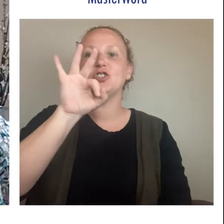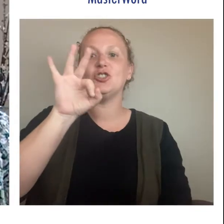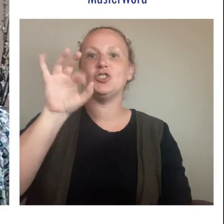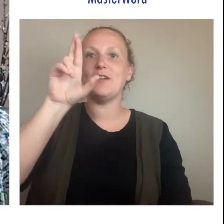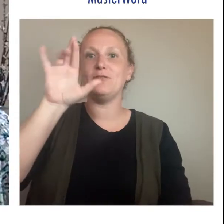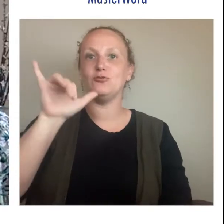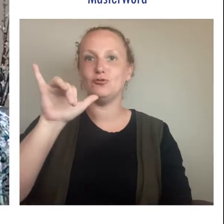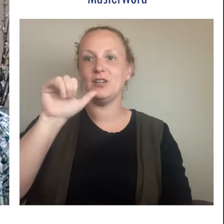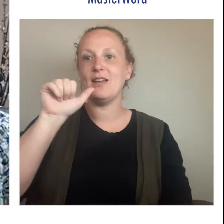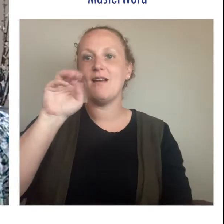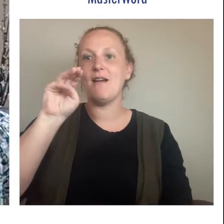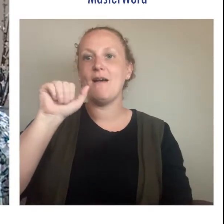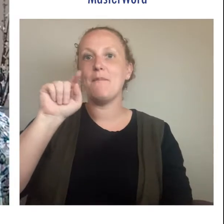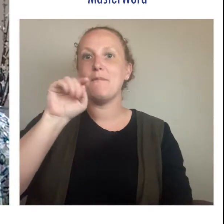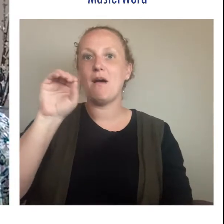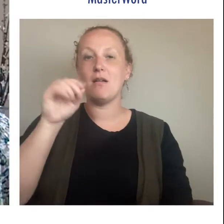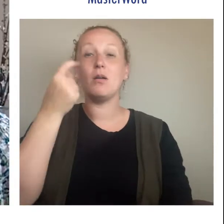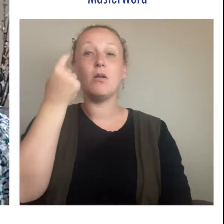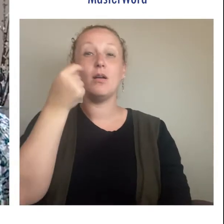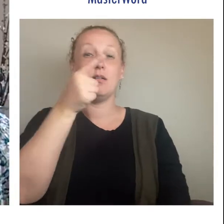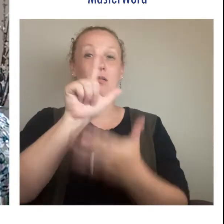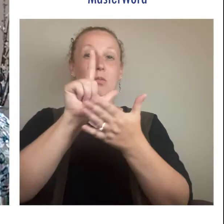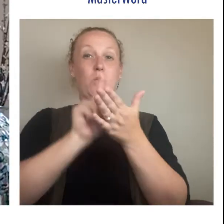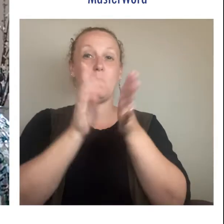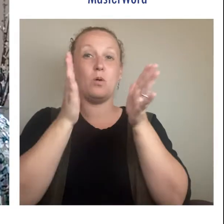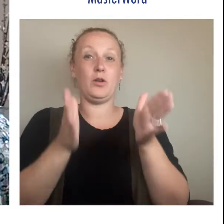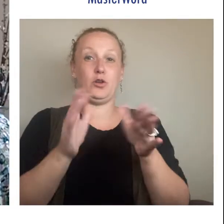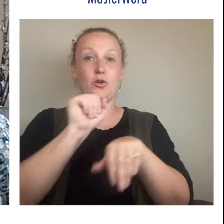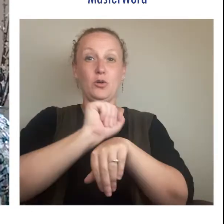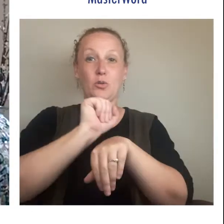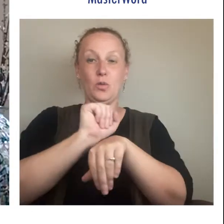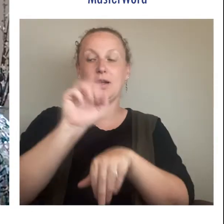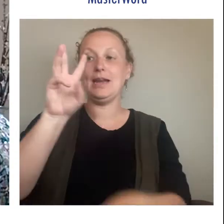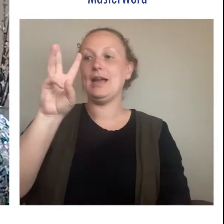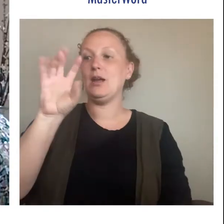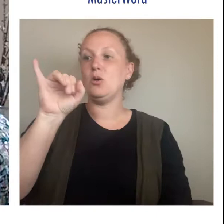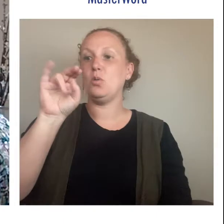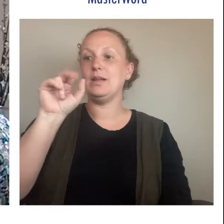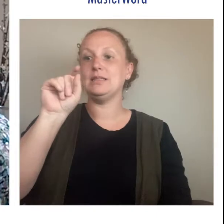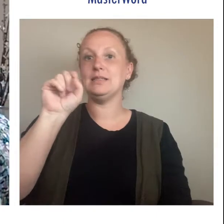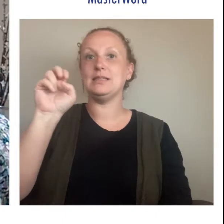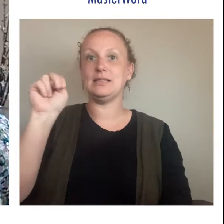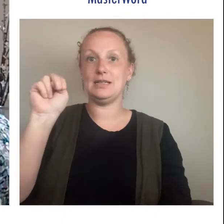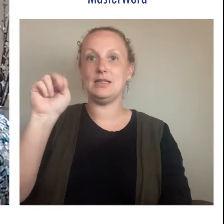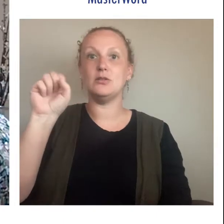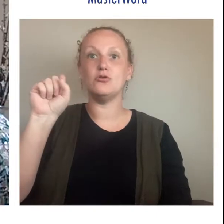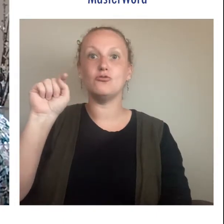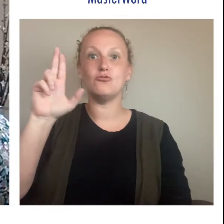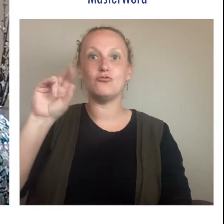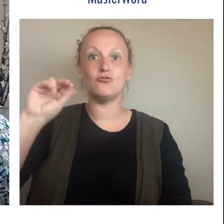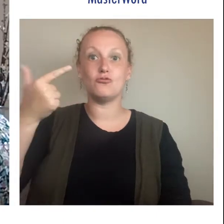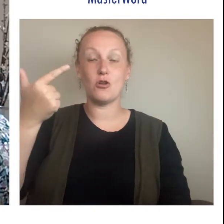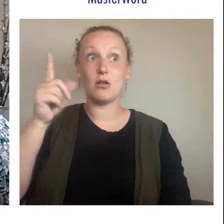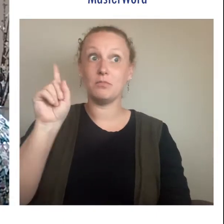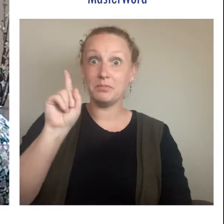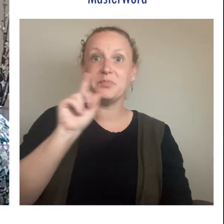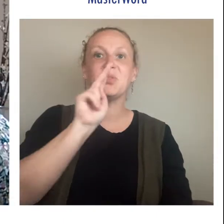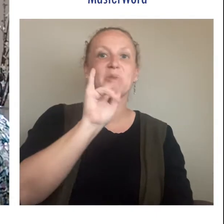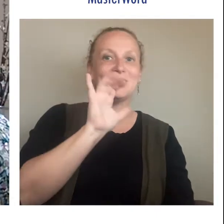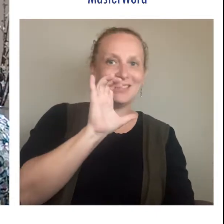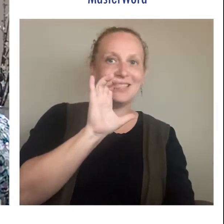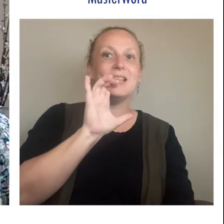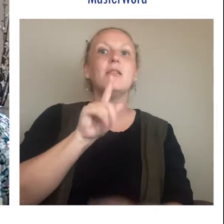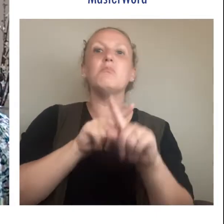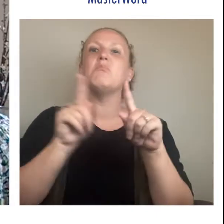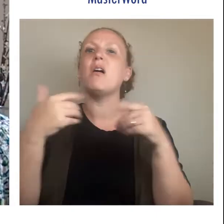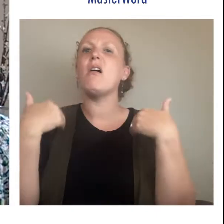partner with Winston Strawn, which is a law firm in New York and I believe nationally and